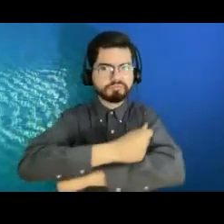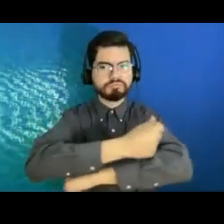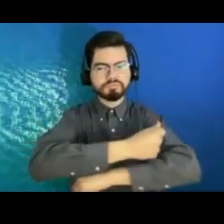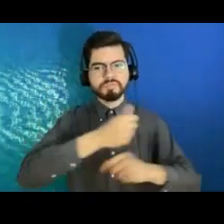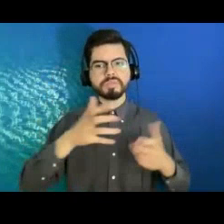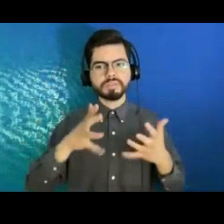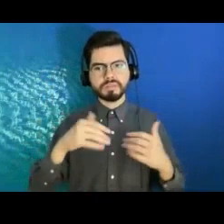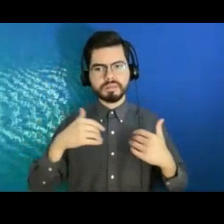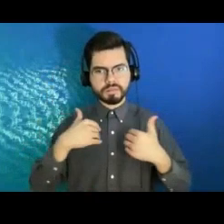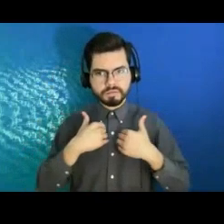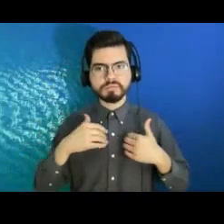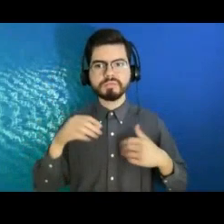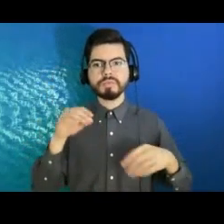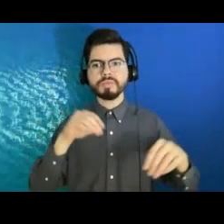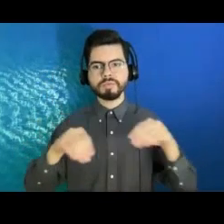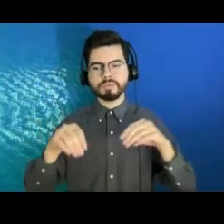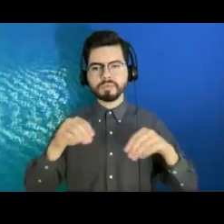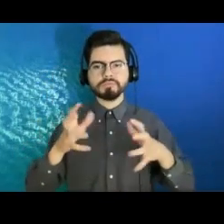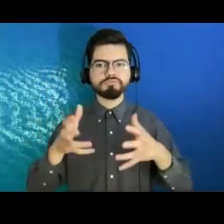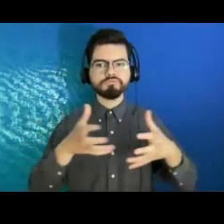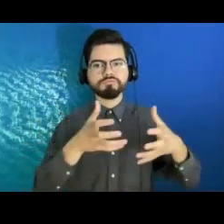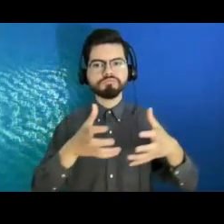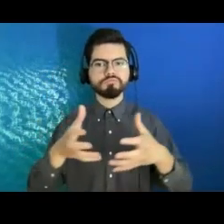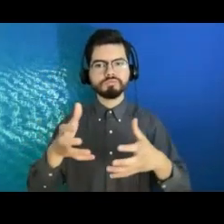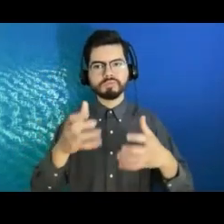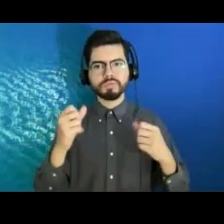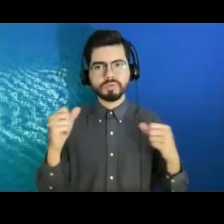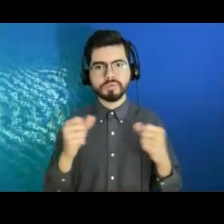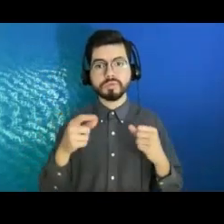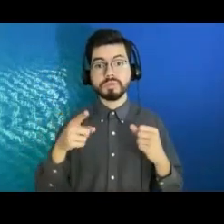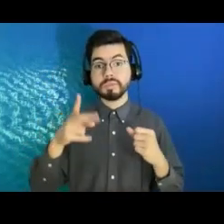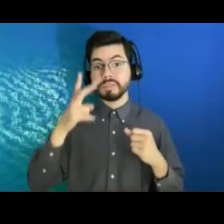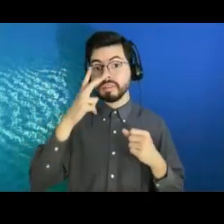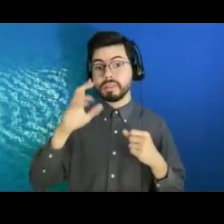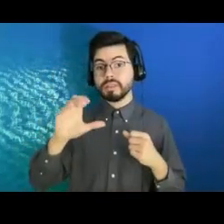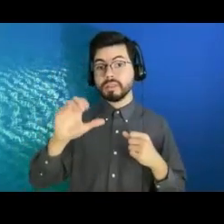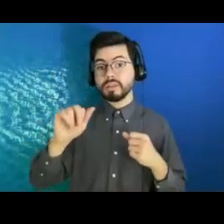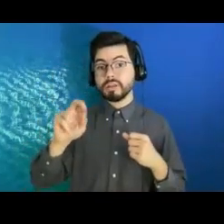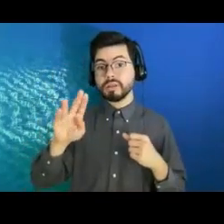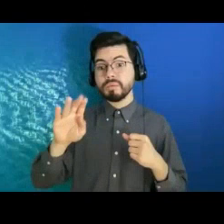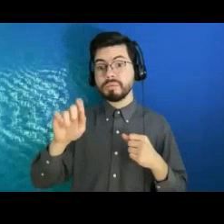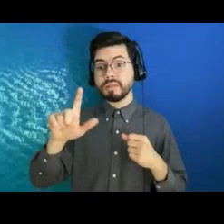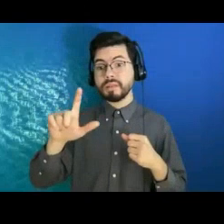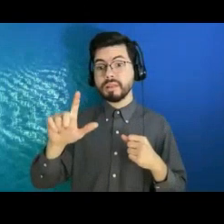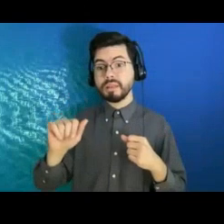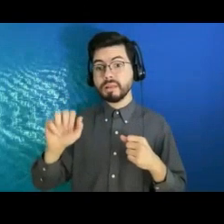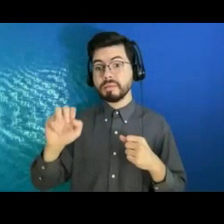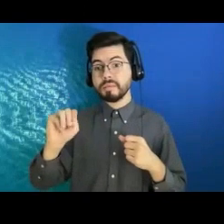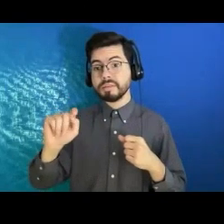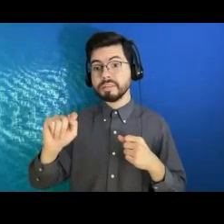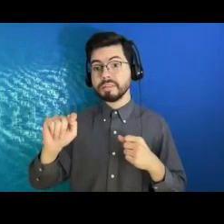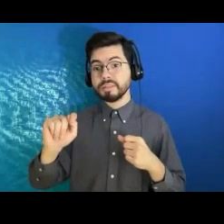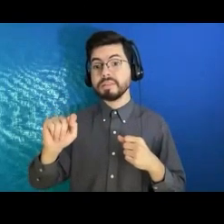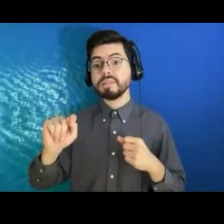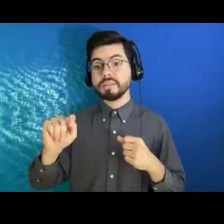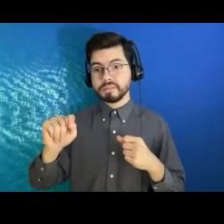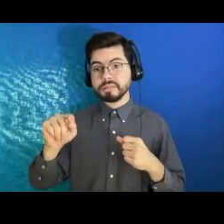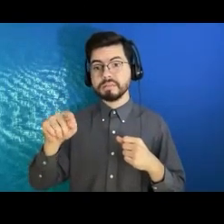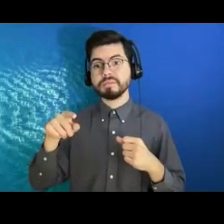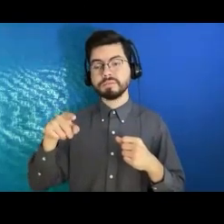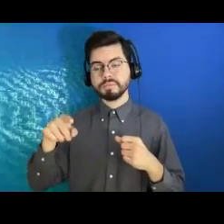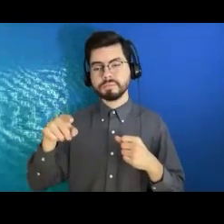By 1941, the bison were right where my pointer is at Carbella, Montana. So that's one